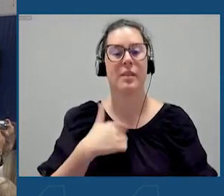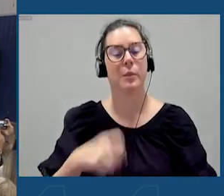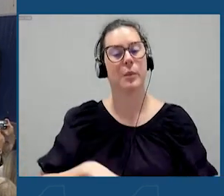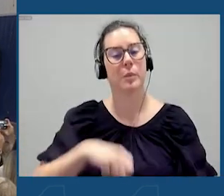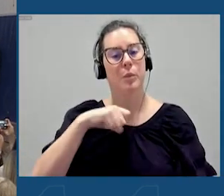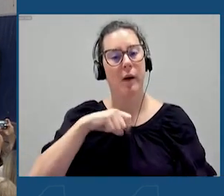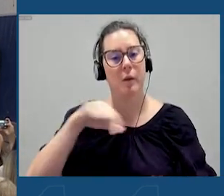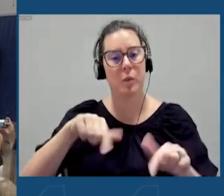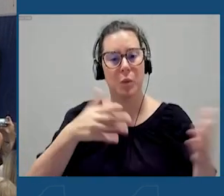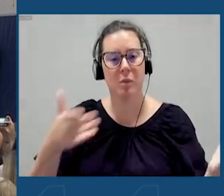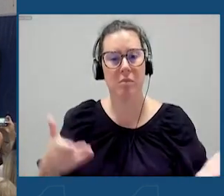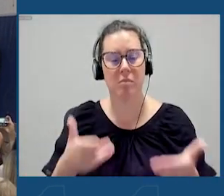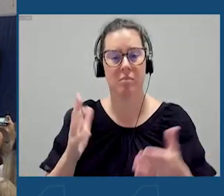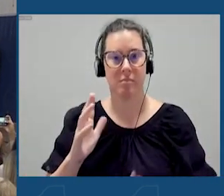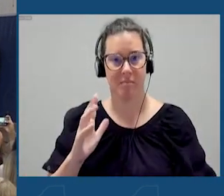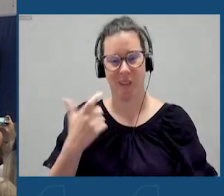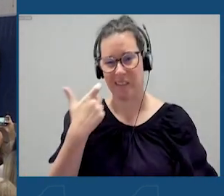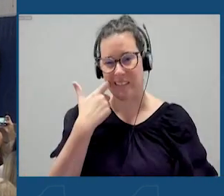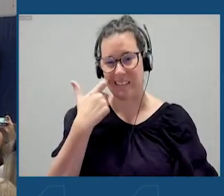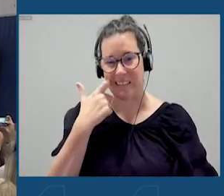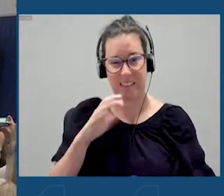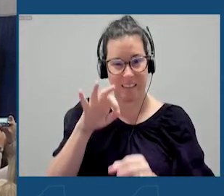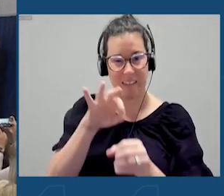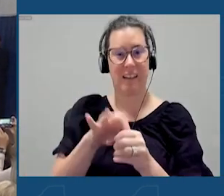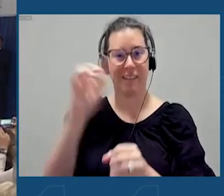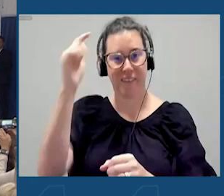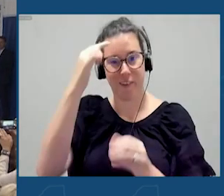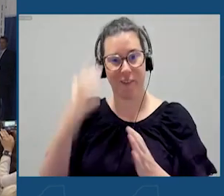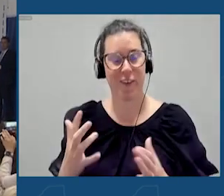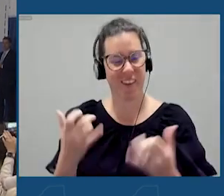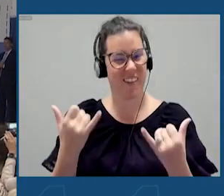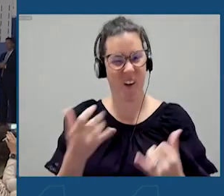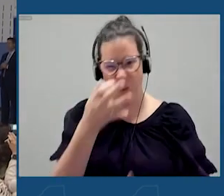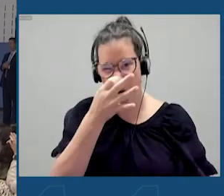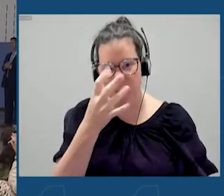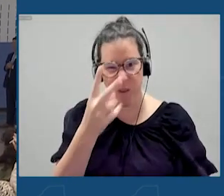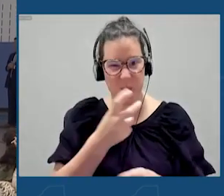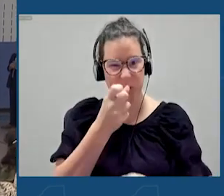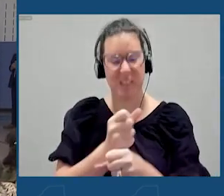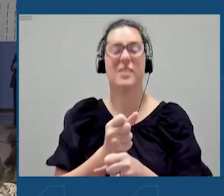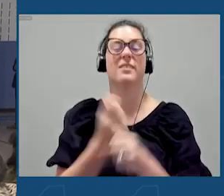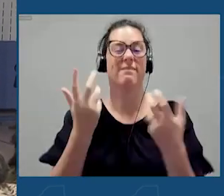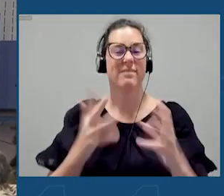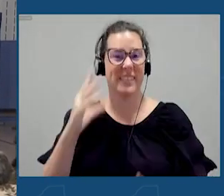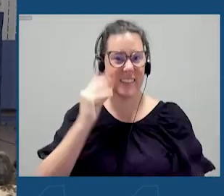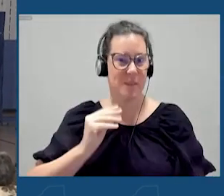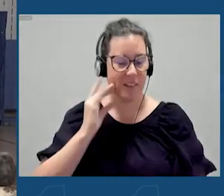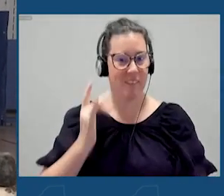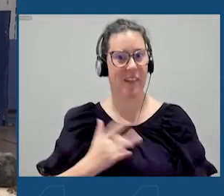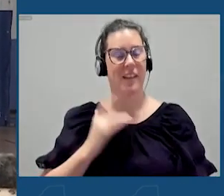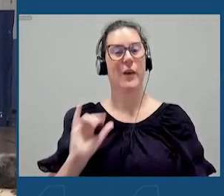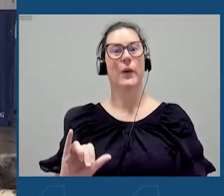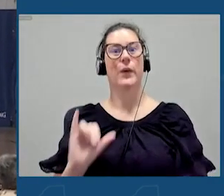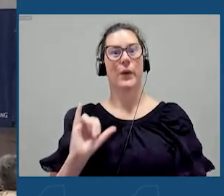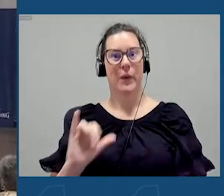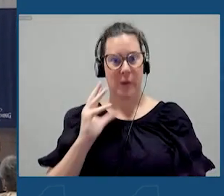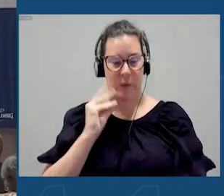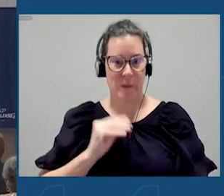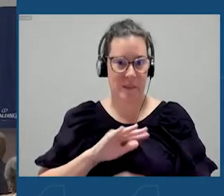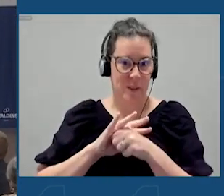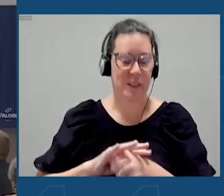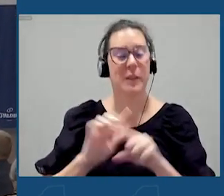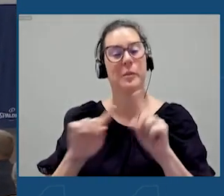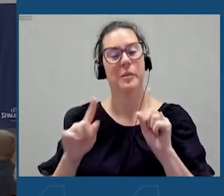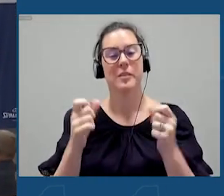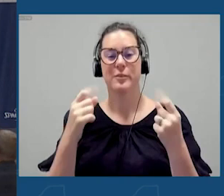as a fairly new governor. Now I'm getting almost 2 years, so I'm feeling it. But also to be here to